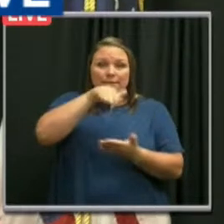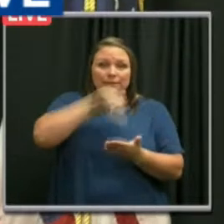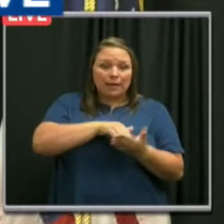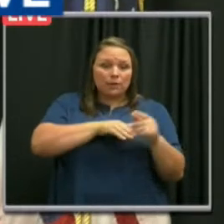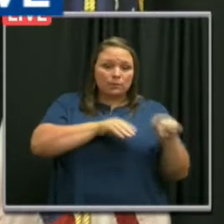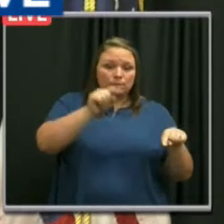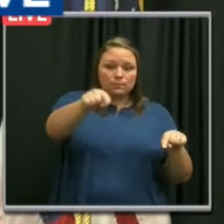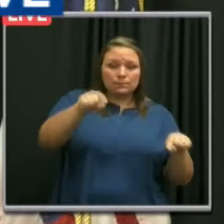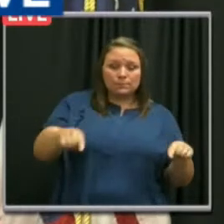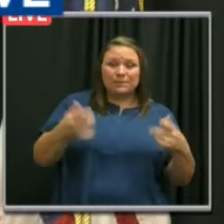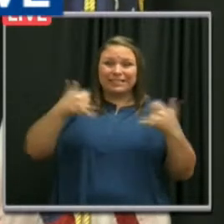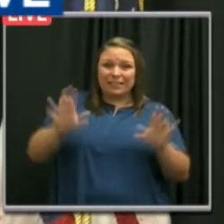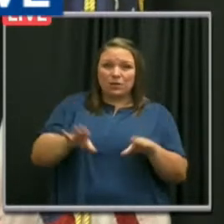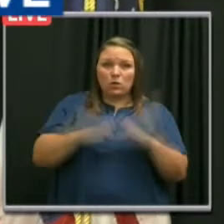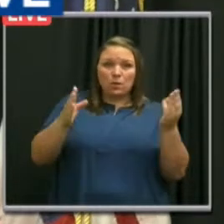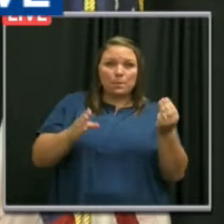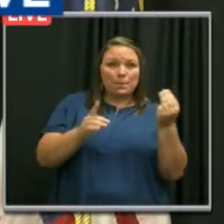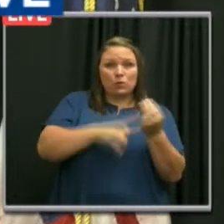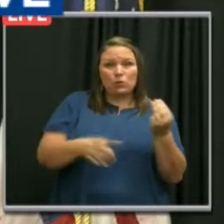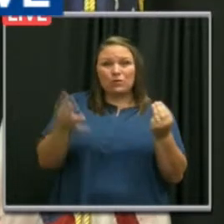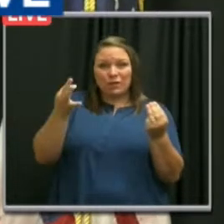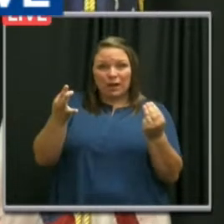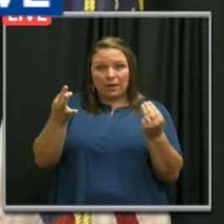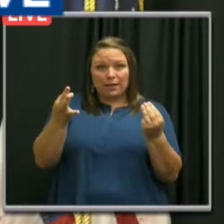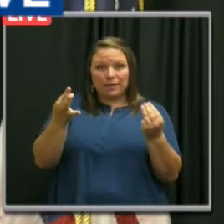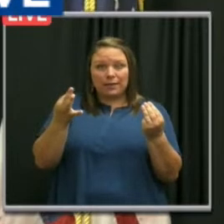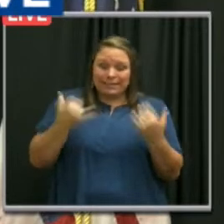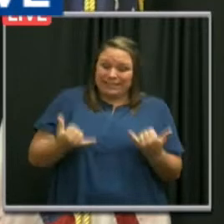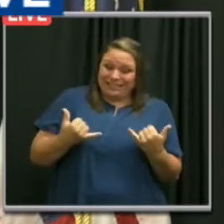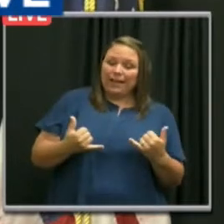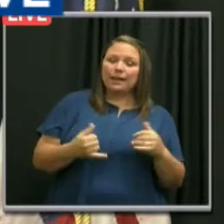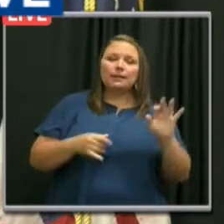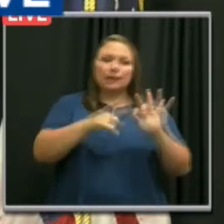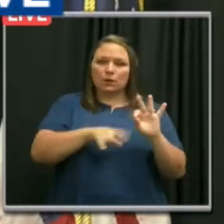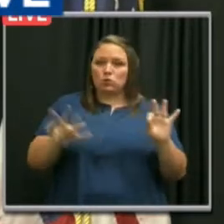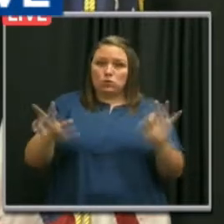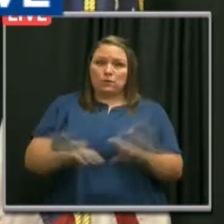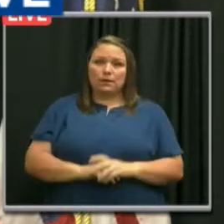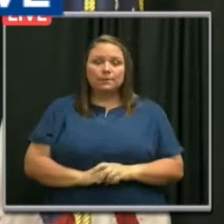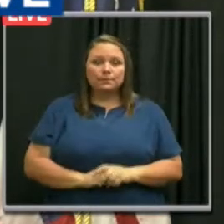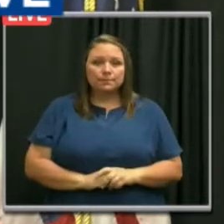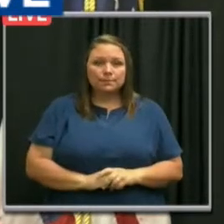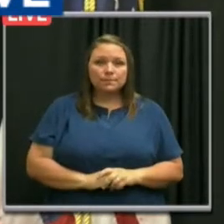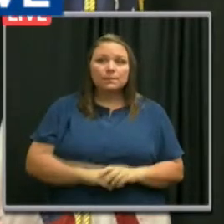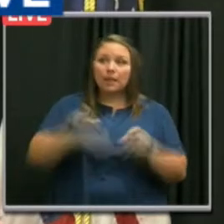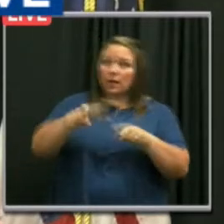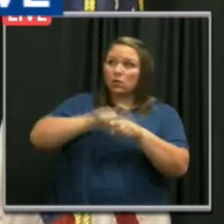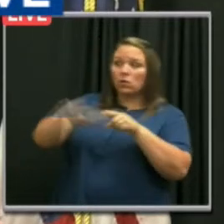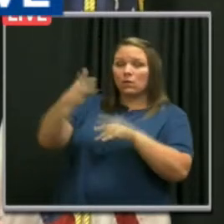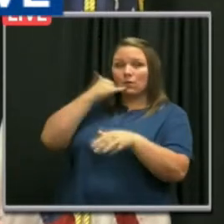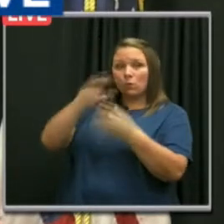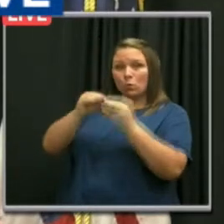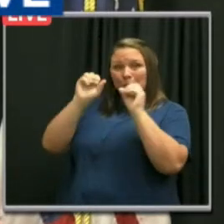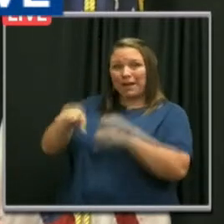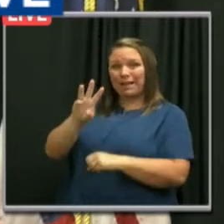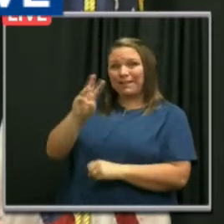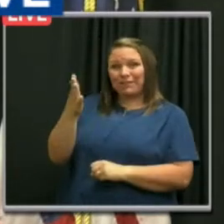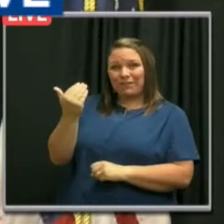are open 5 days a week, including today, from 9 a.m. to 3 p.m. And you can always call our assessment hotline at